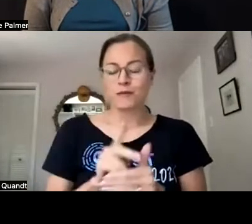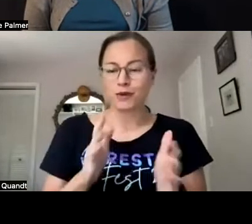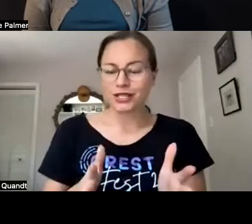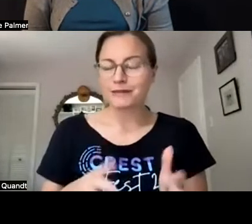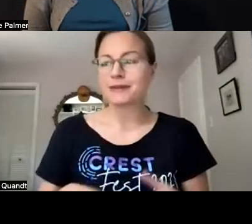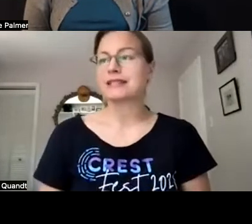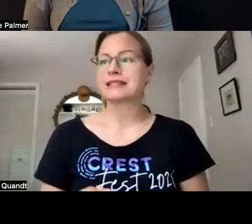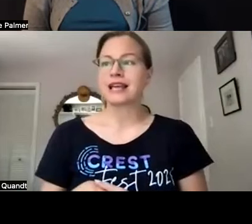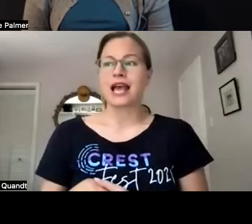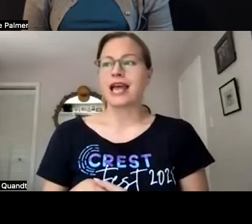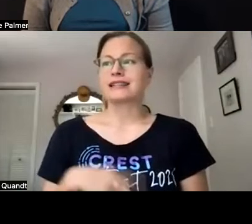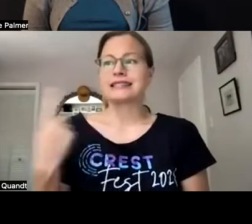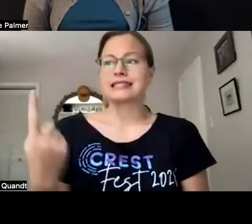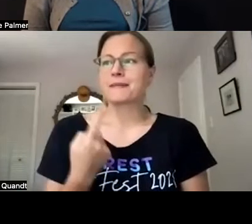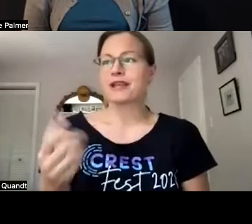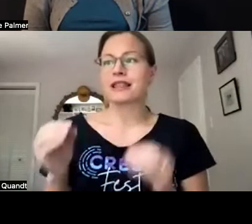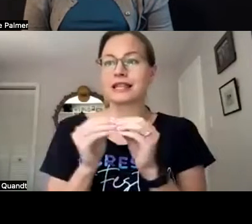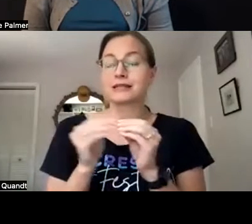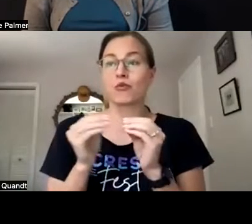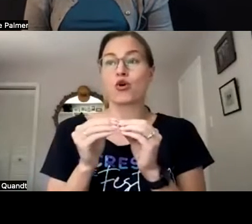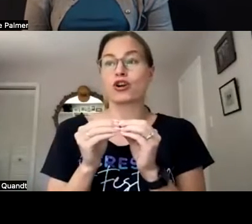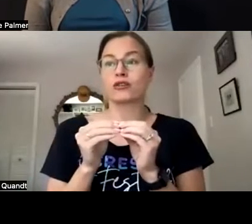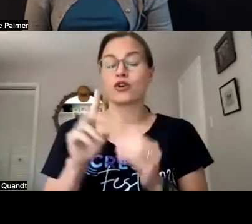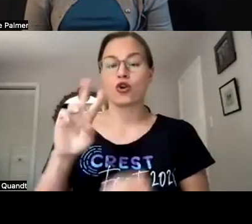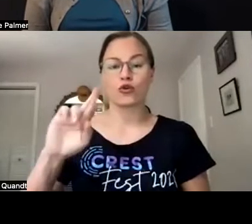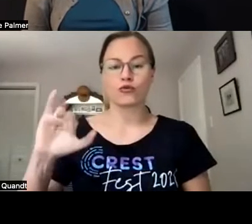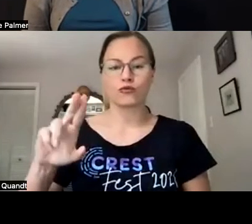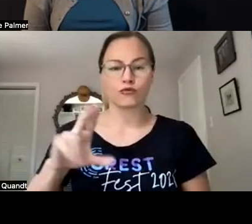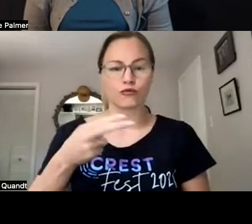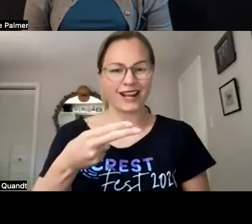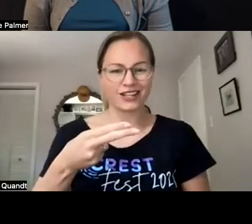entertaining, or as close to fun as you can get for participants.